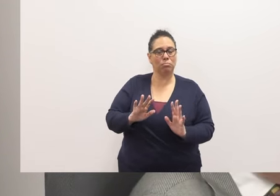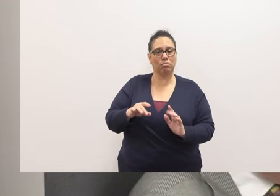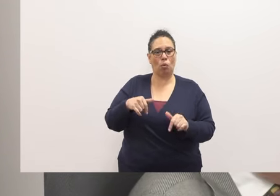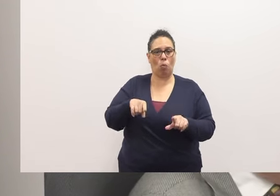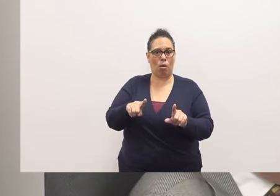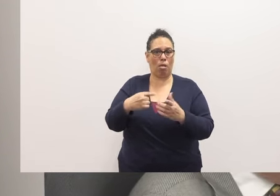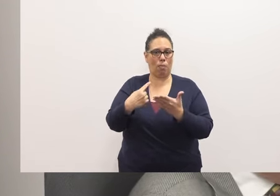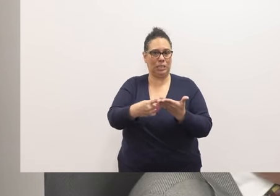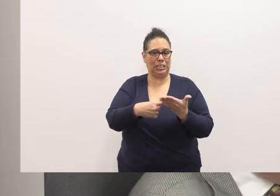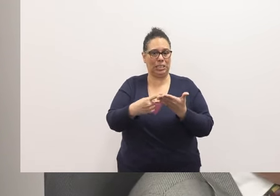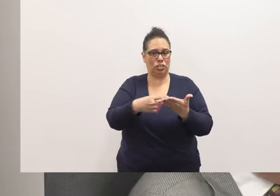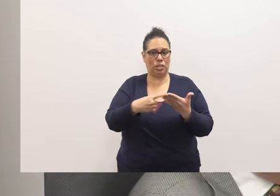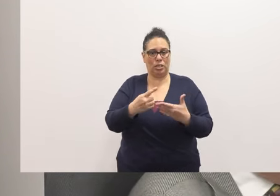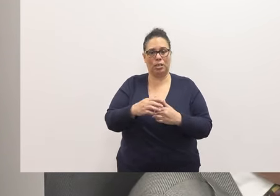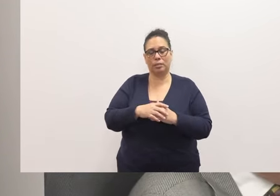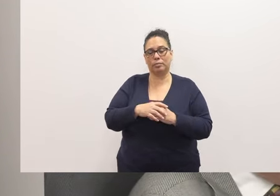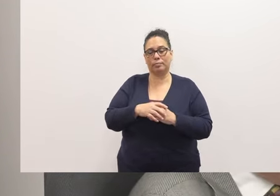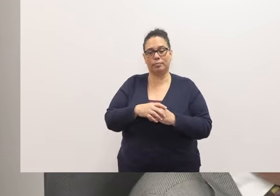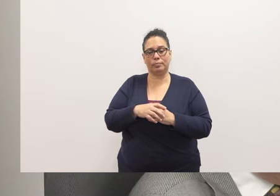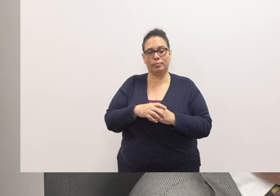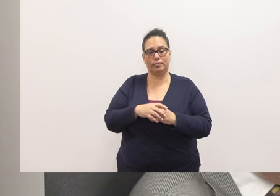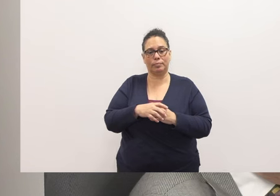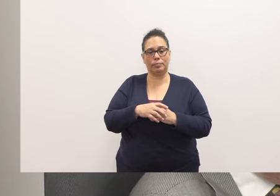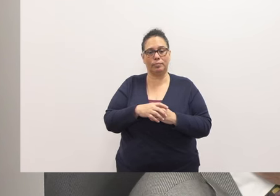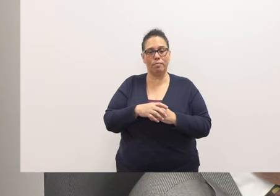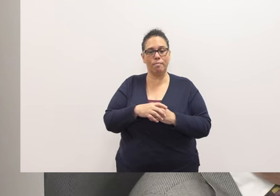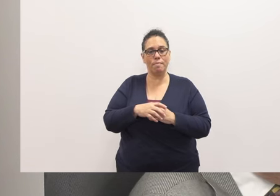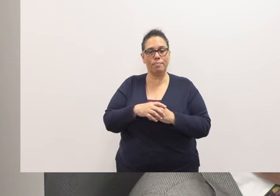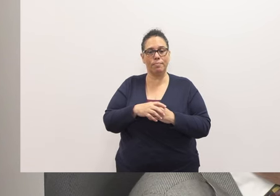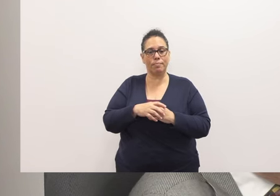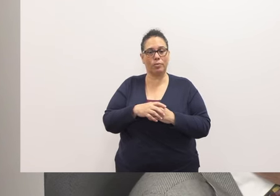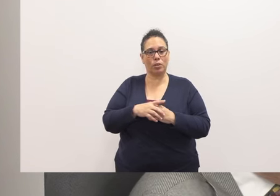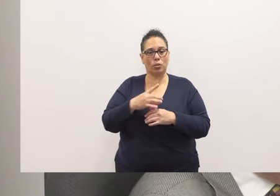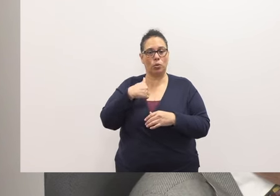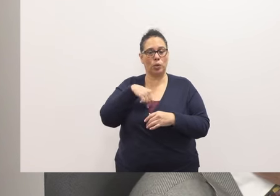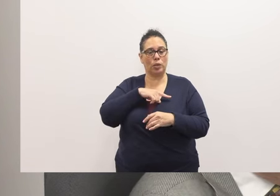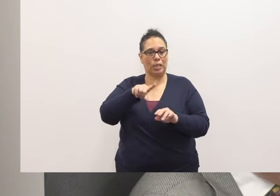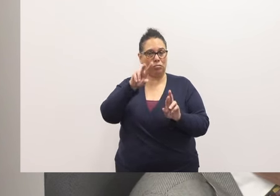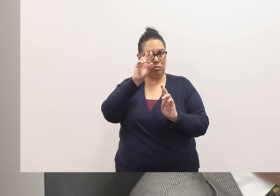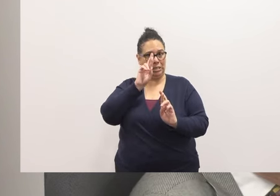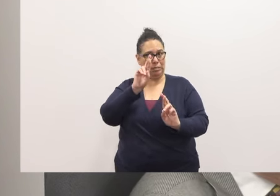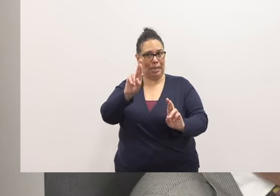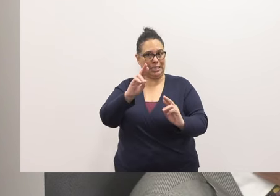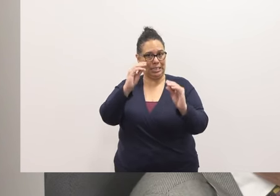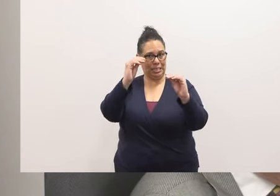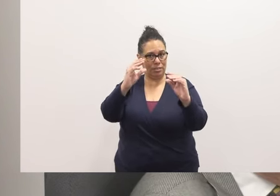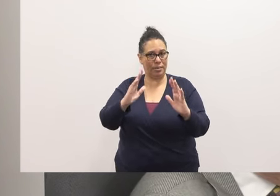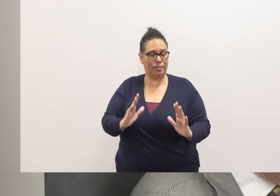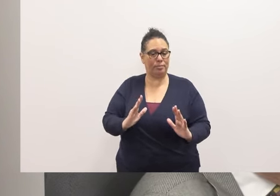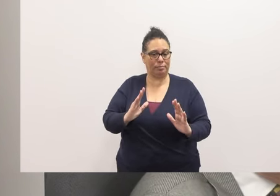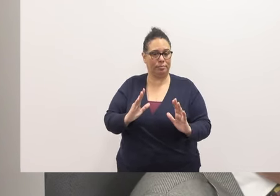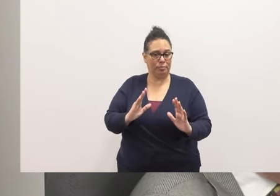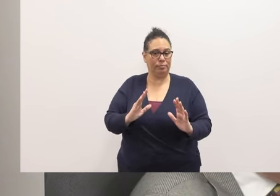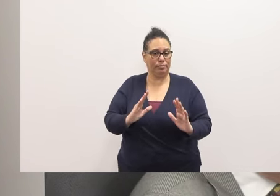discussion, because basically we respect the teachers'